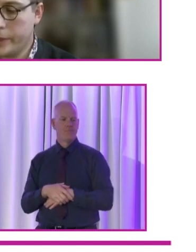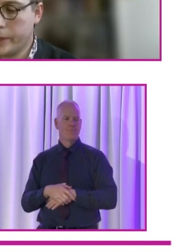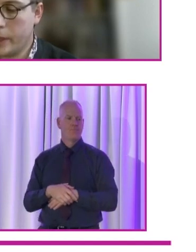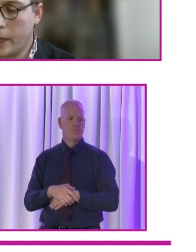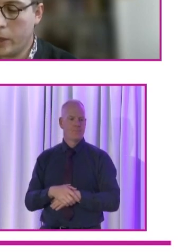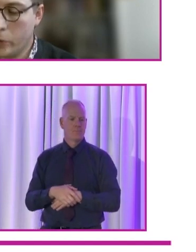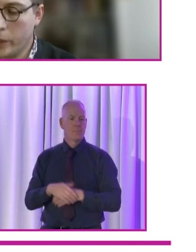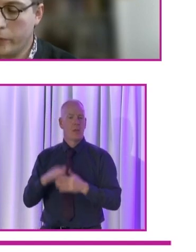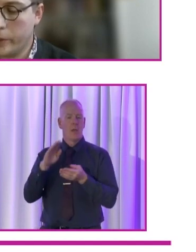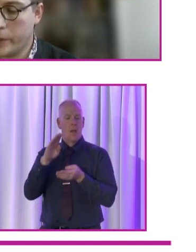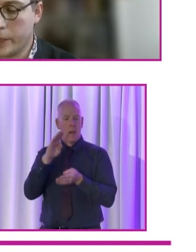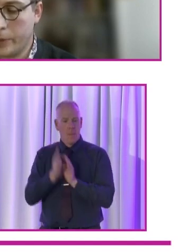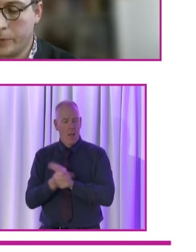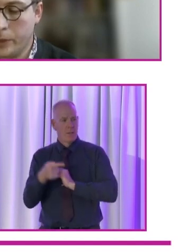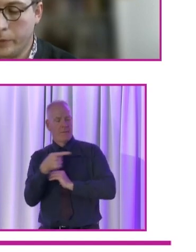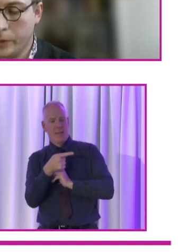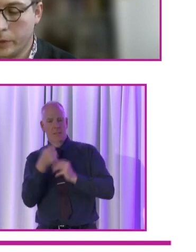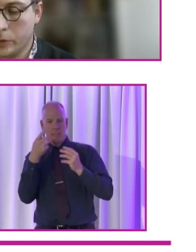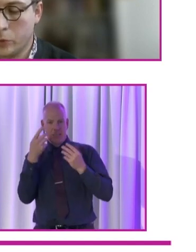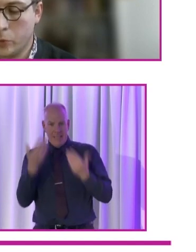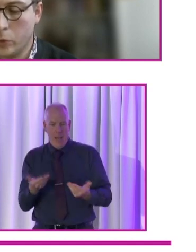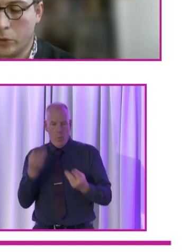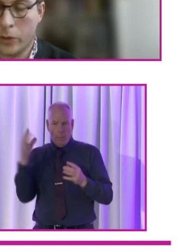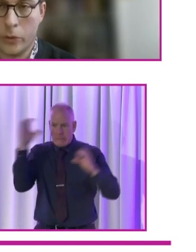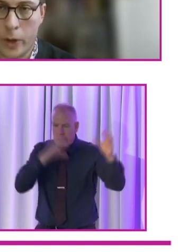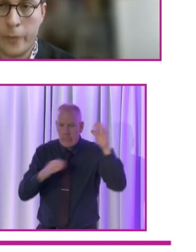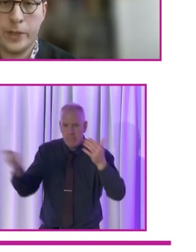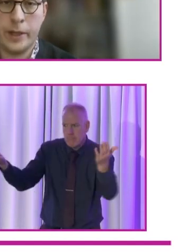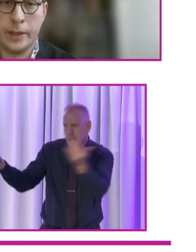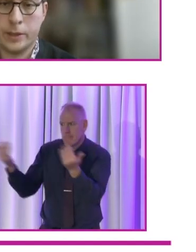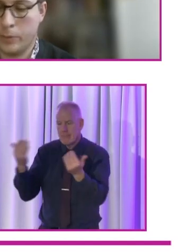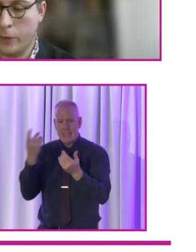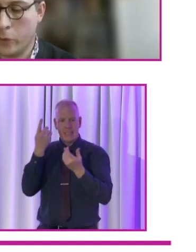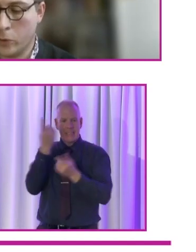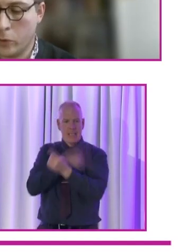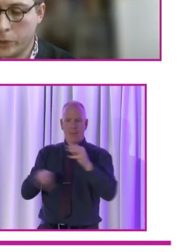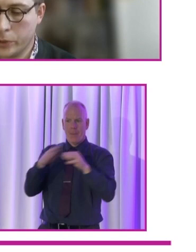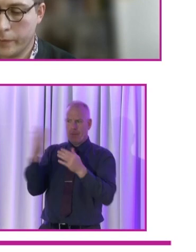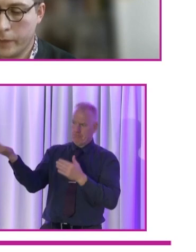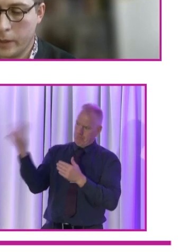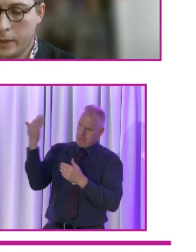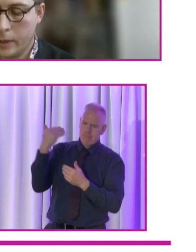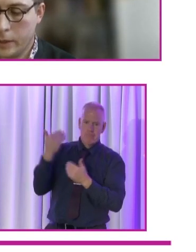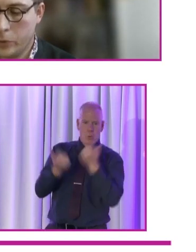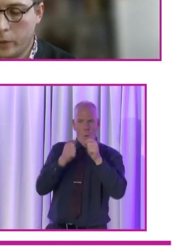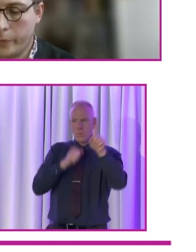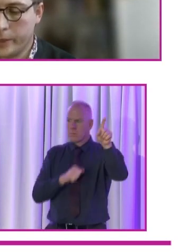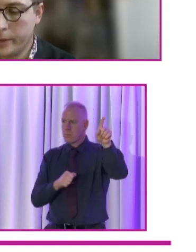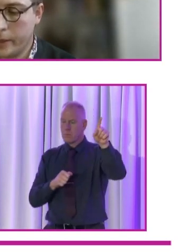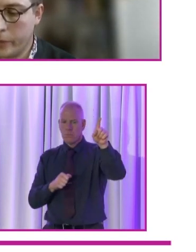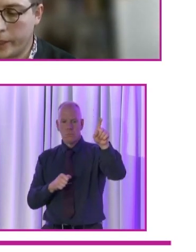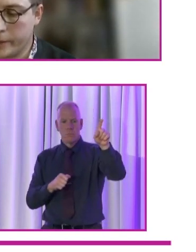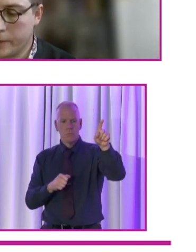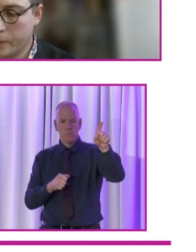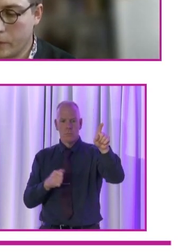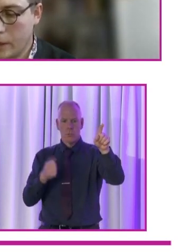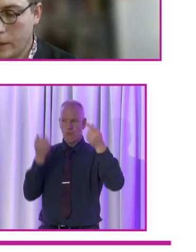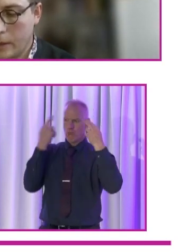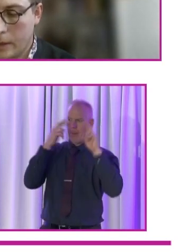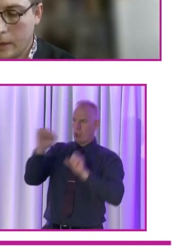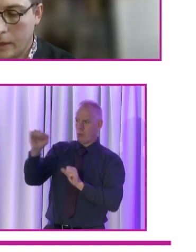Because of this, they are looking for disabled people to represent before court, to represent their